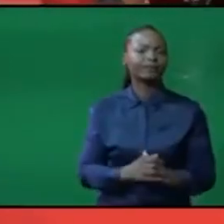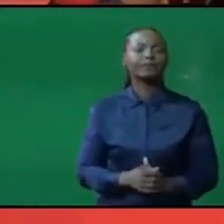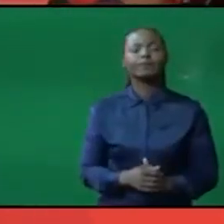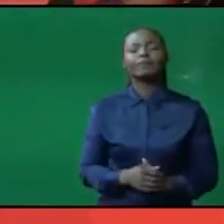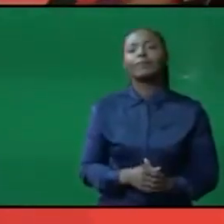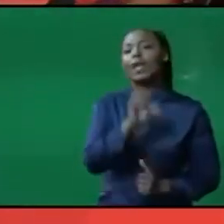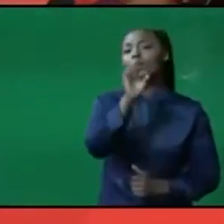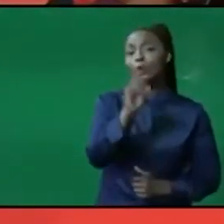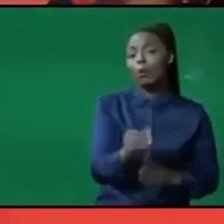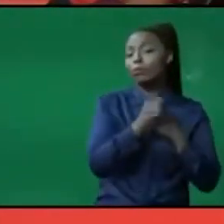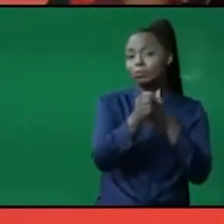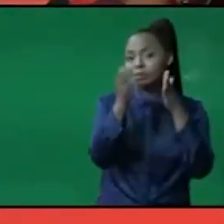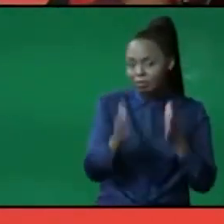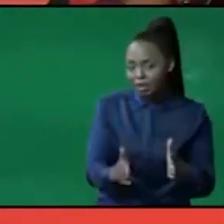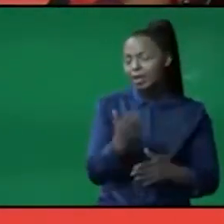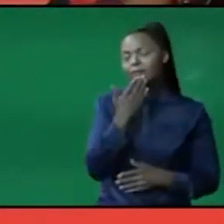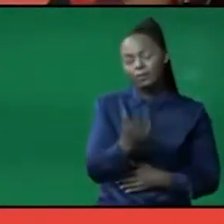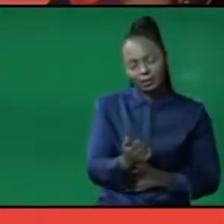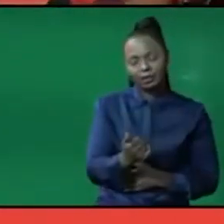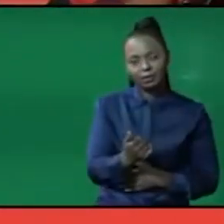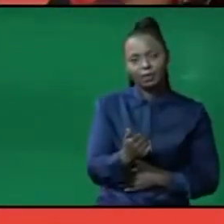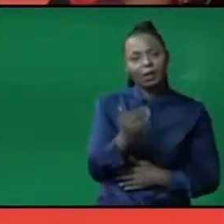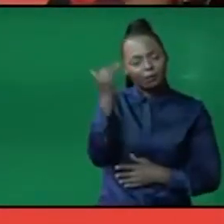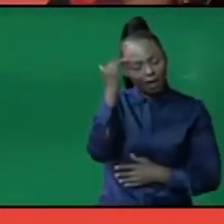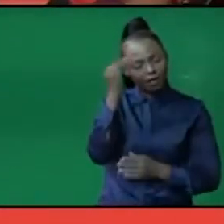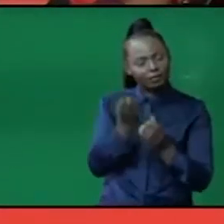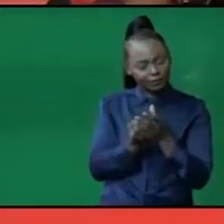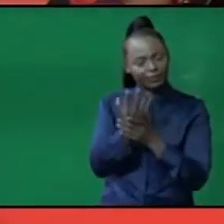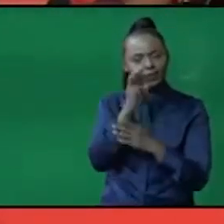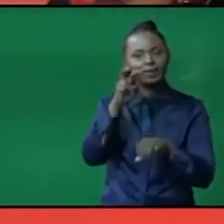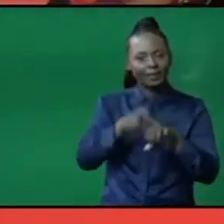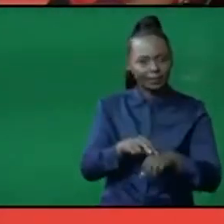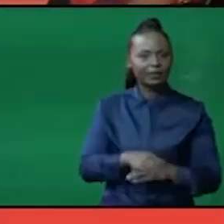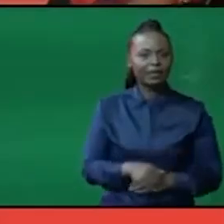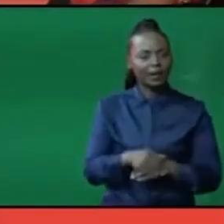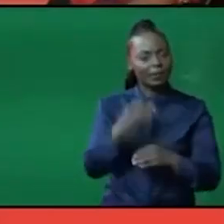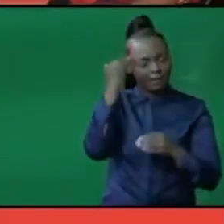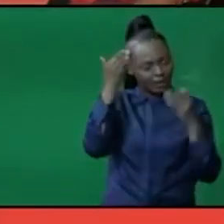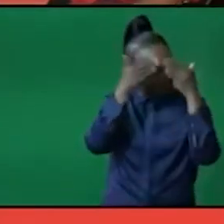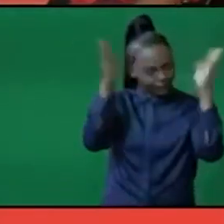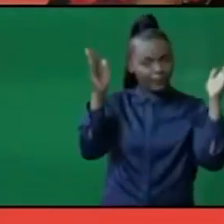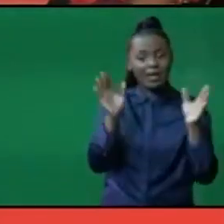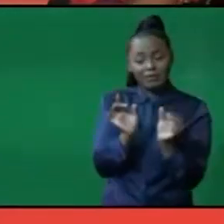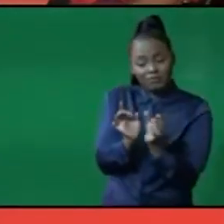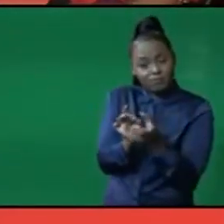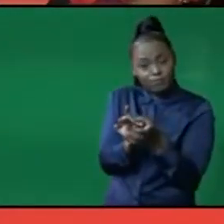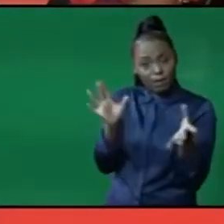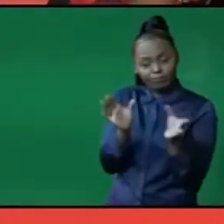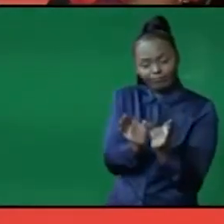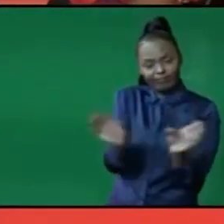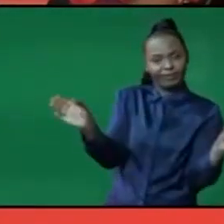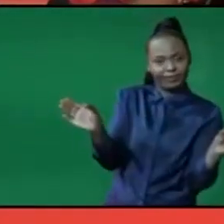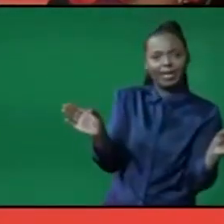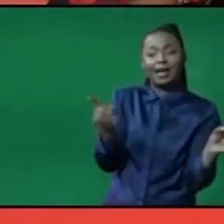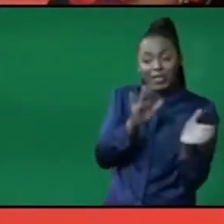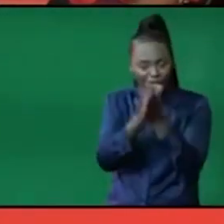So our leaders will have to grow very fast. Because factionalism is what destroyed the ANC, and it will